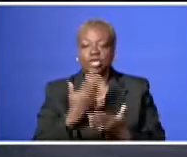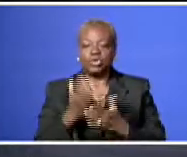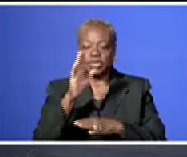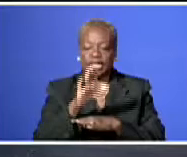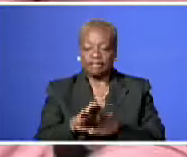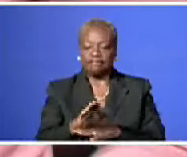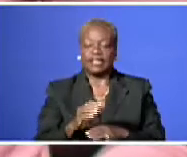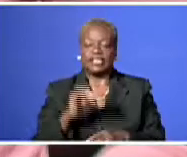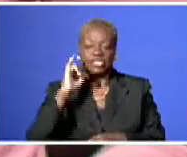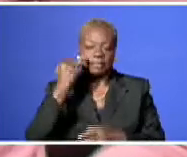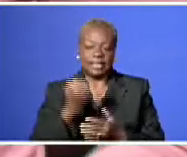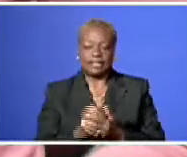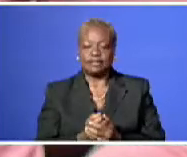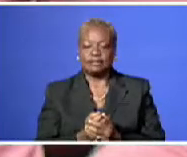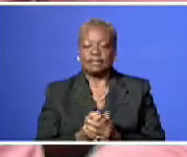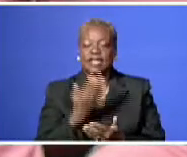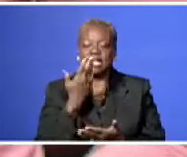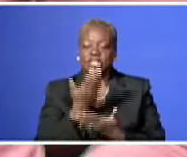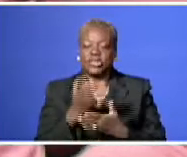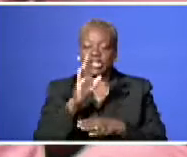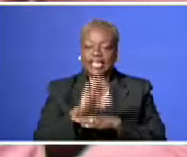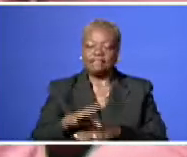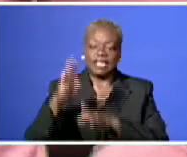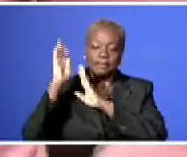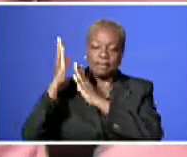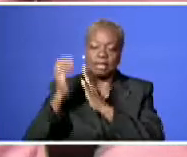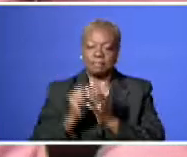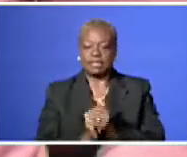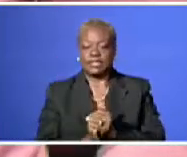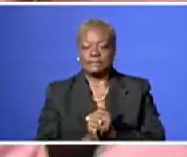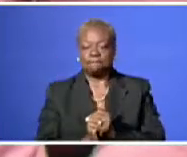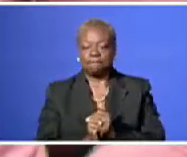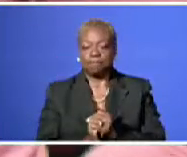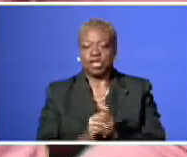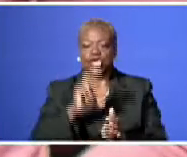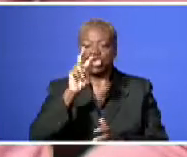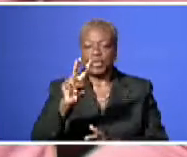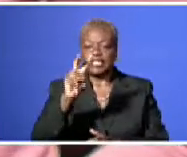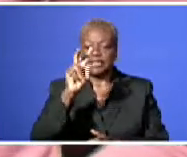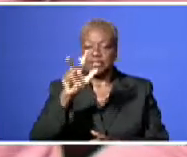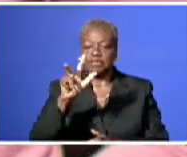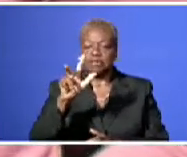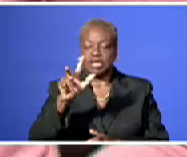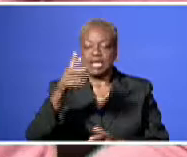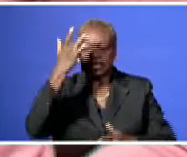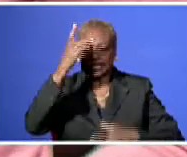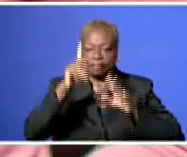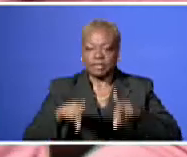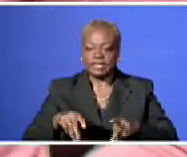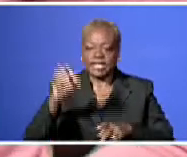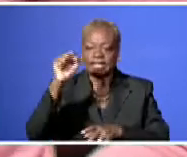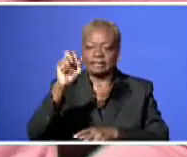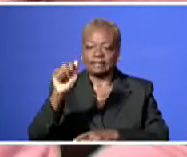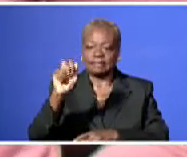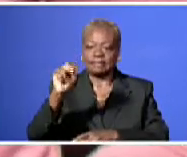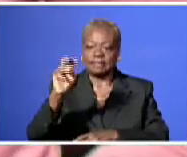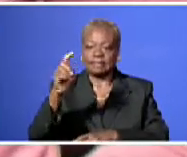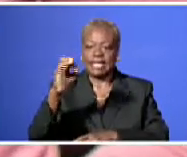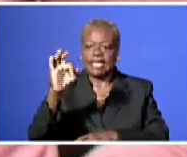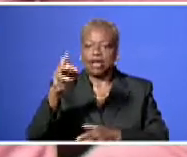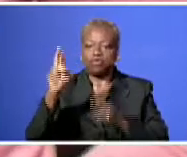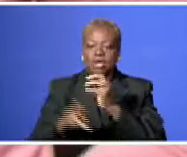Jimenita. Good evening, Desmond, and good evening, Bahamas. 23 patients at the Sandilands Rehabilitation